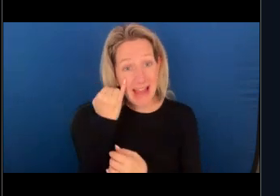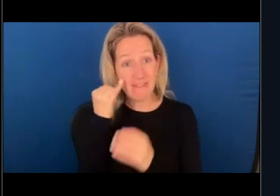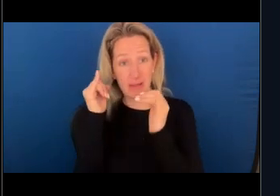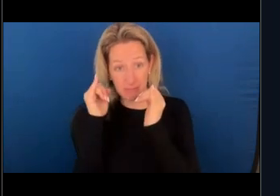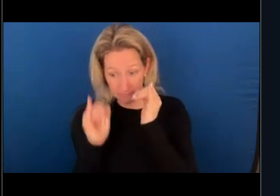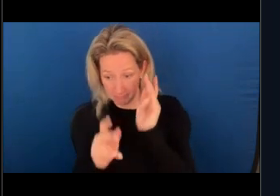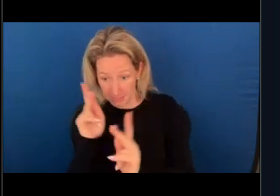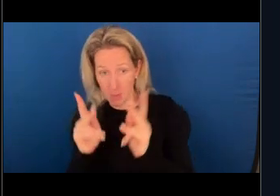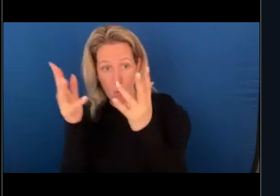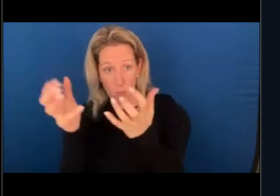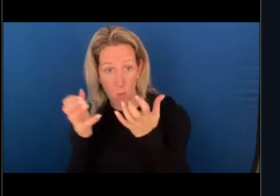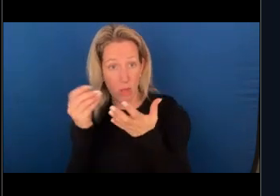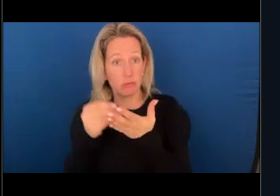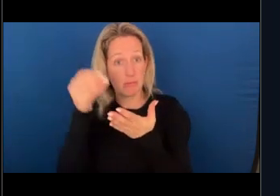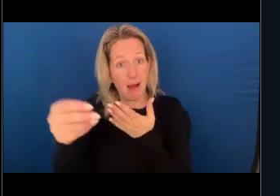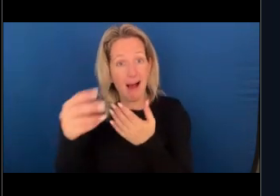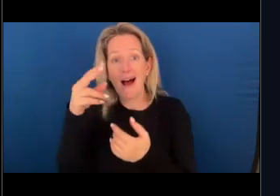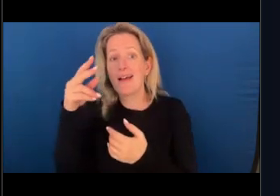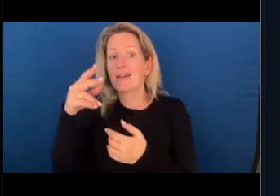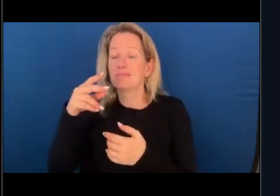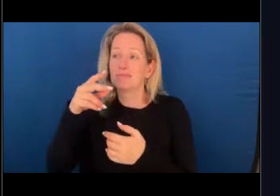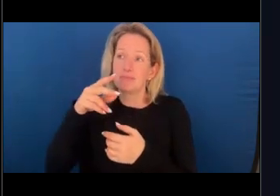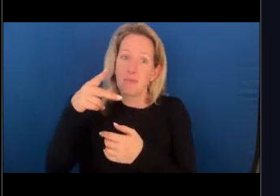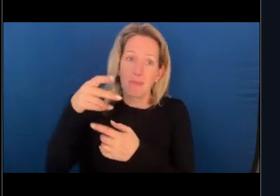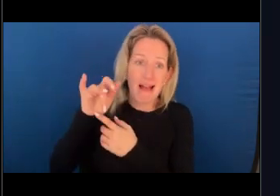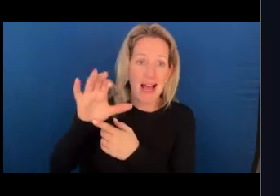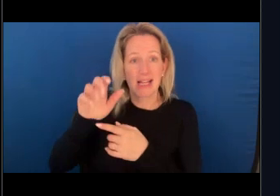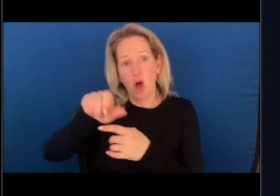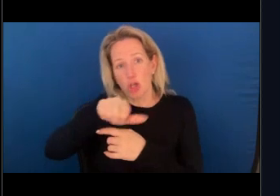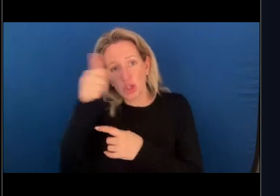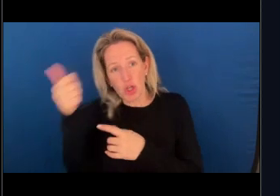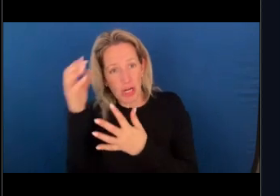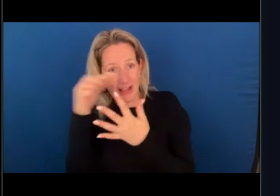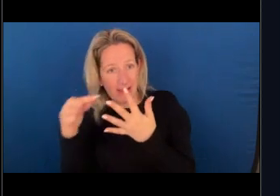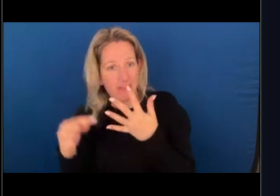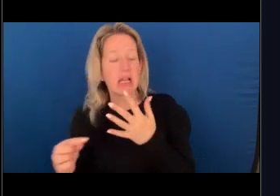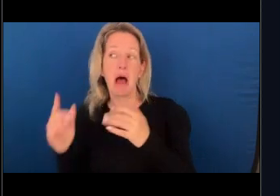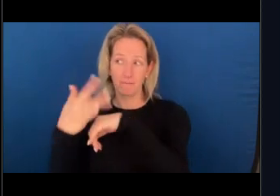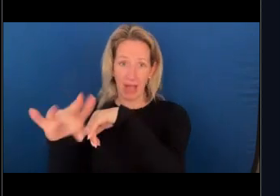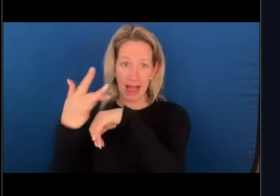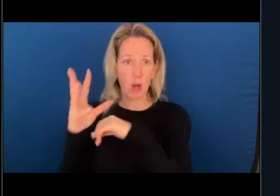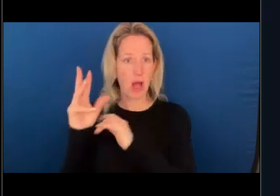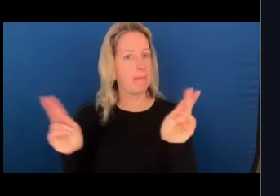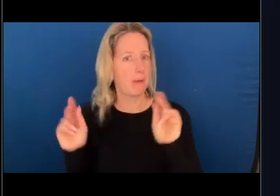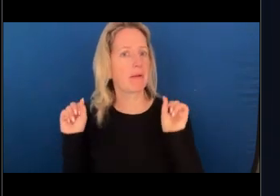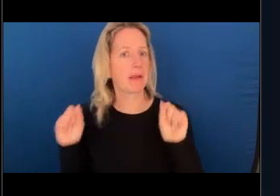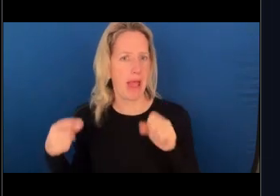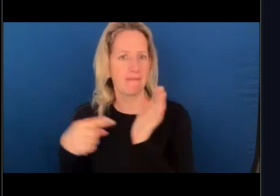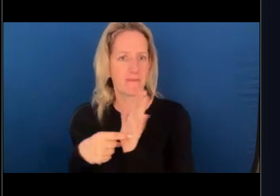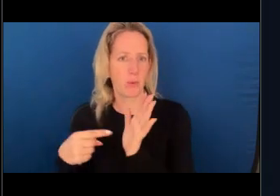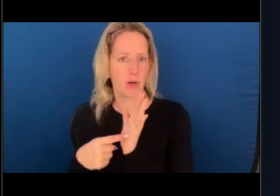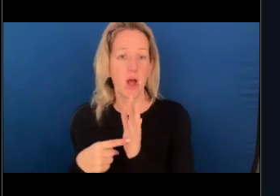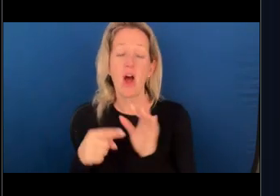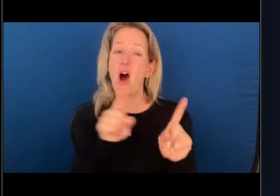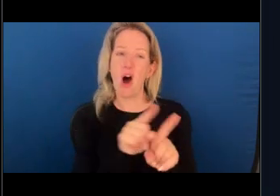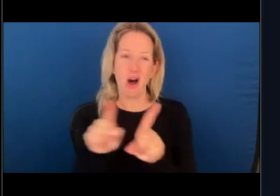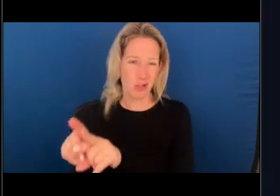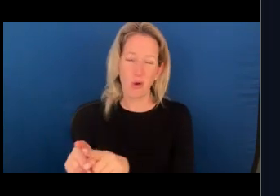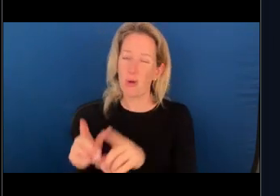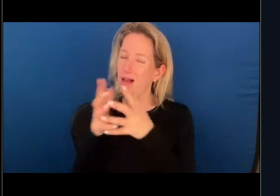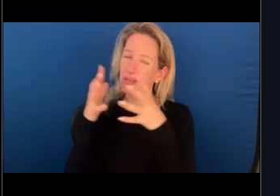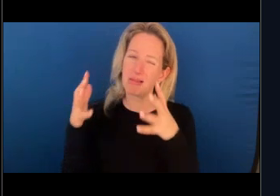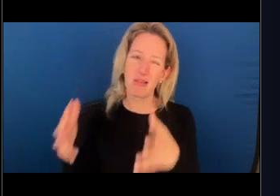are available and typically are something that people can afford. There's also really big, really large nonprofit engagement. So we